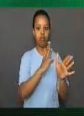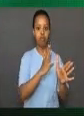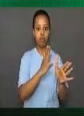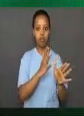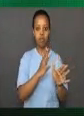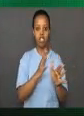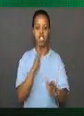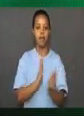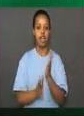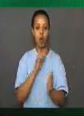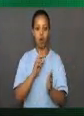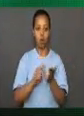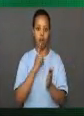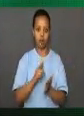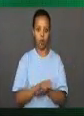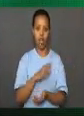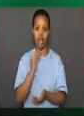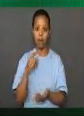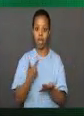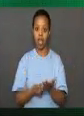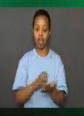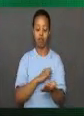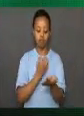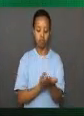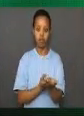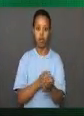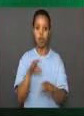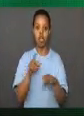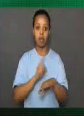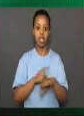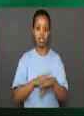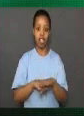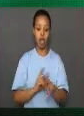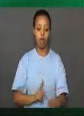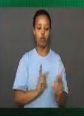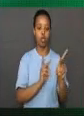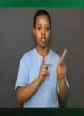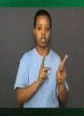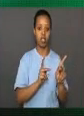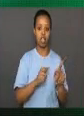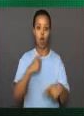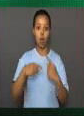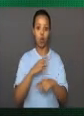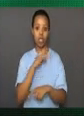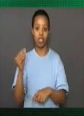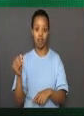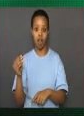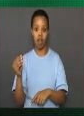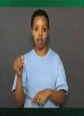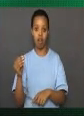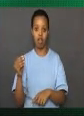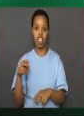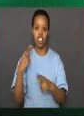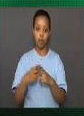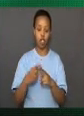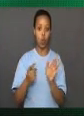Light-dependent reactions happen during the process of photosynthesis and, as their